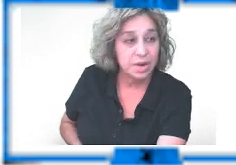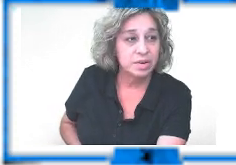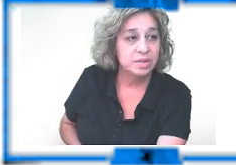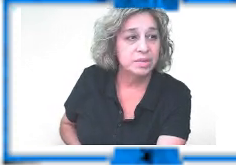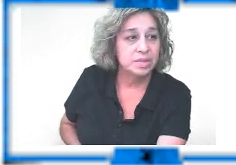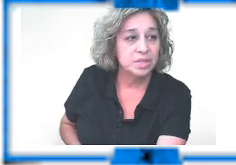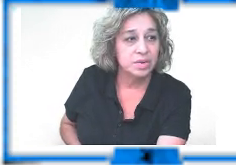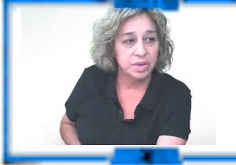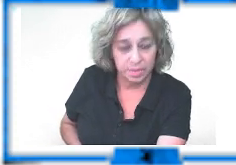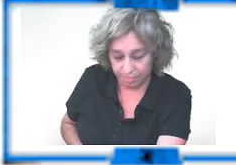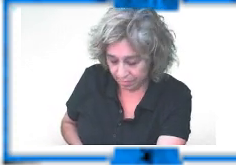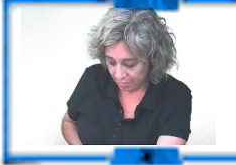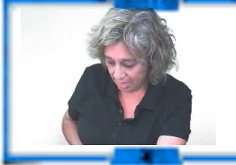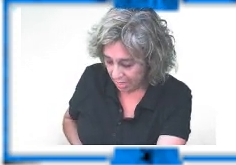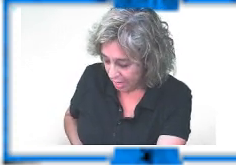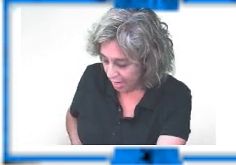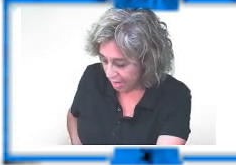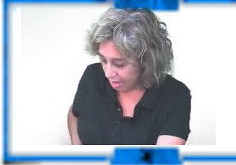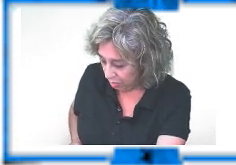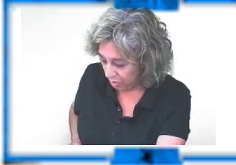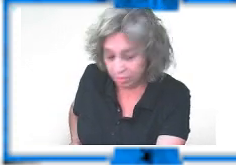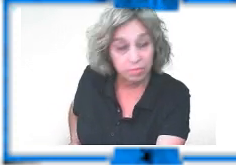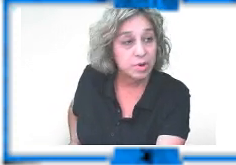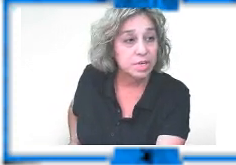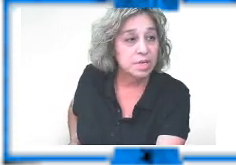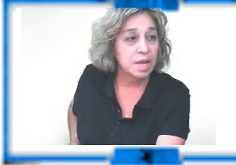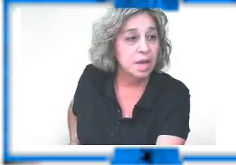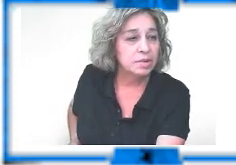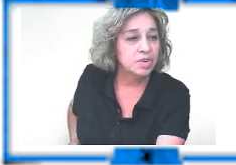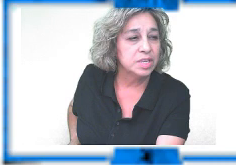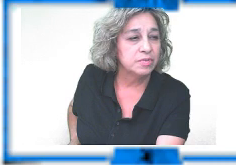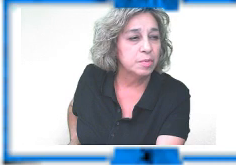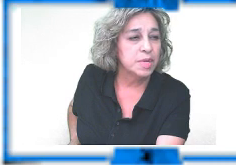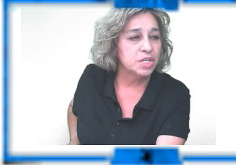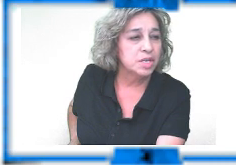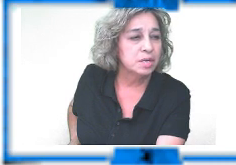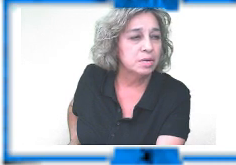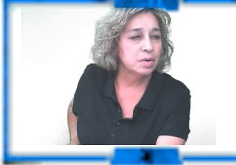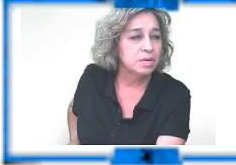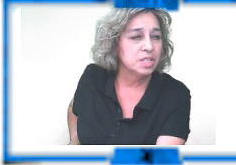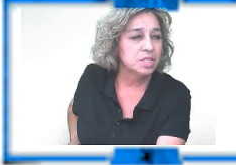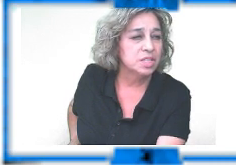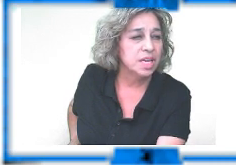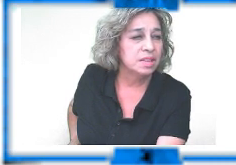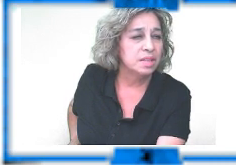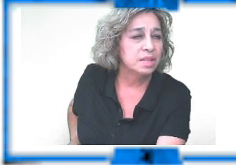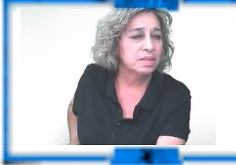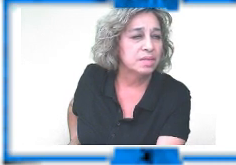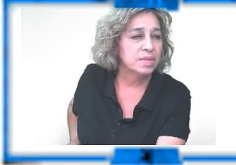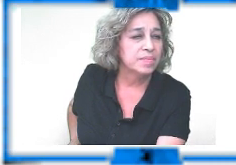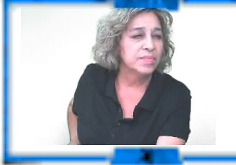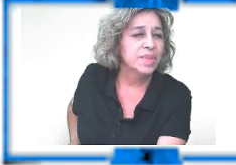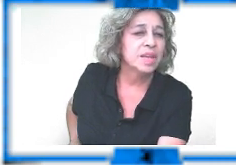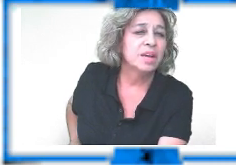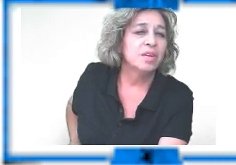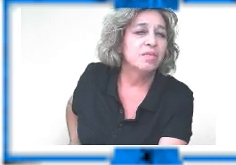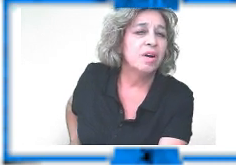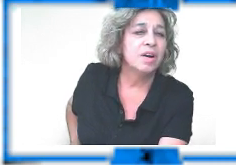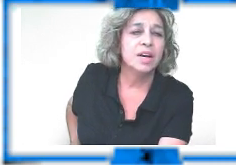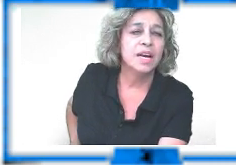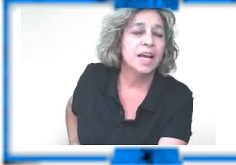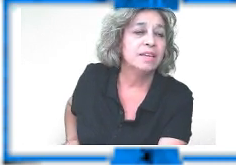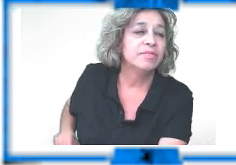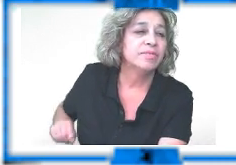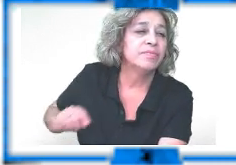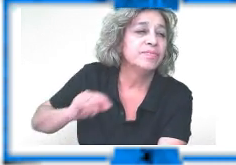in this modern story. And I am with the Ford transformation till death.